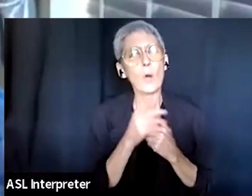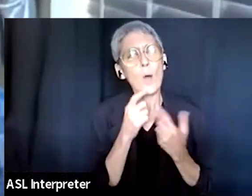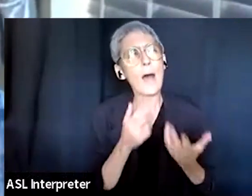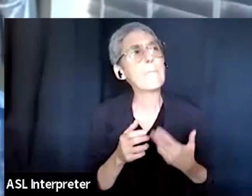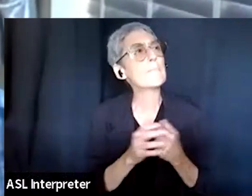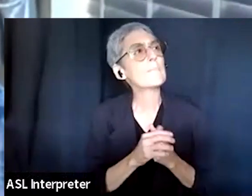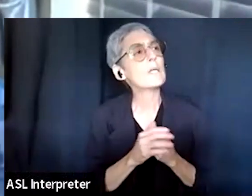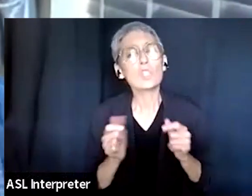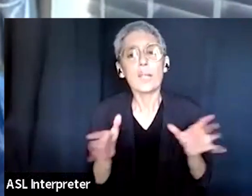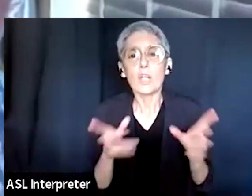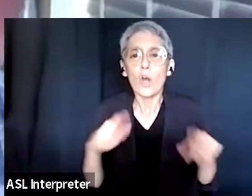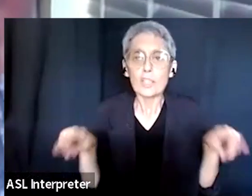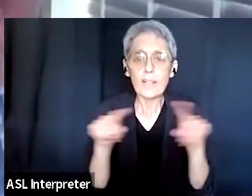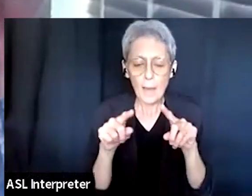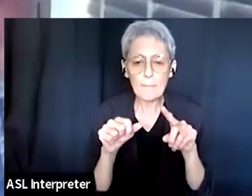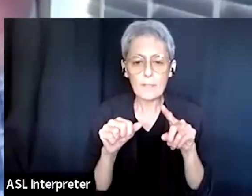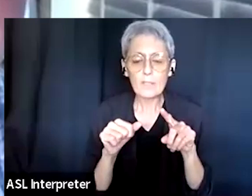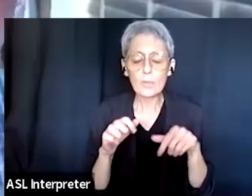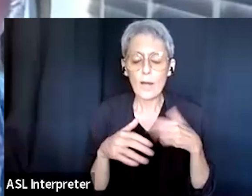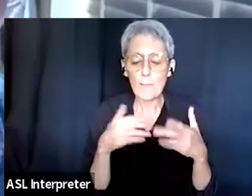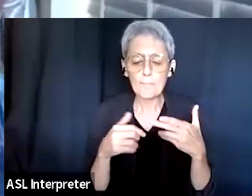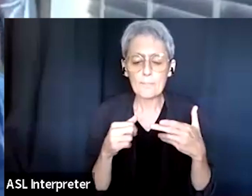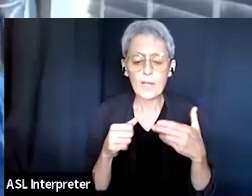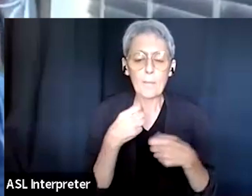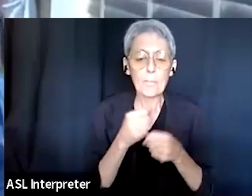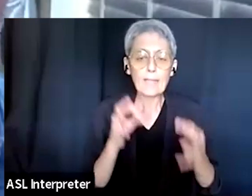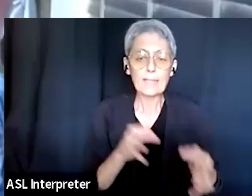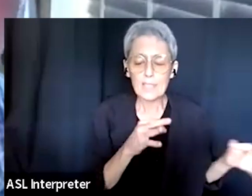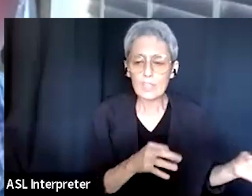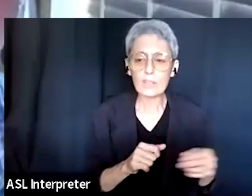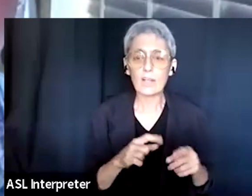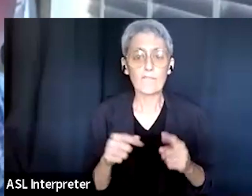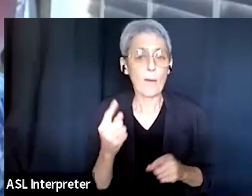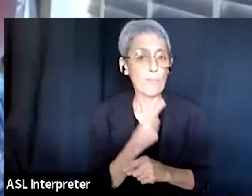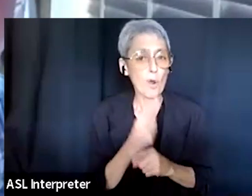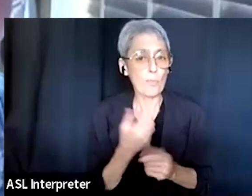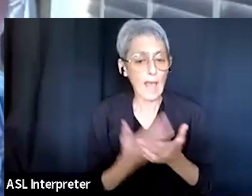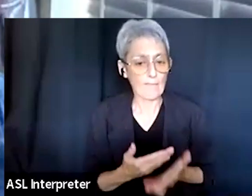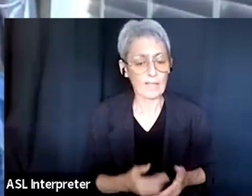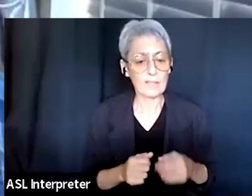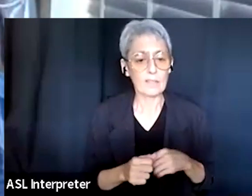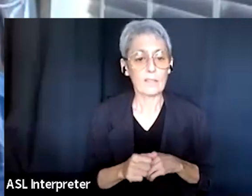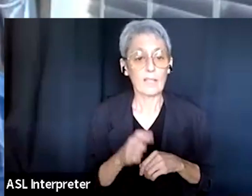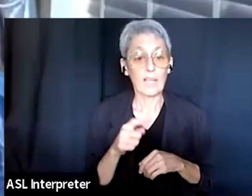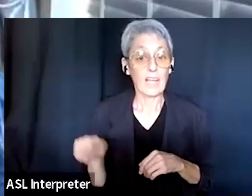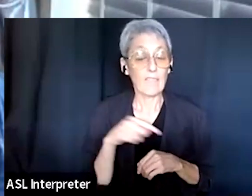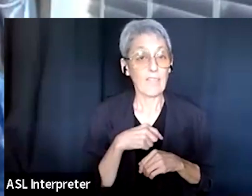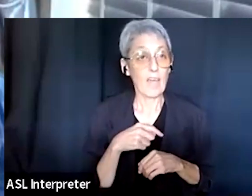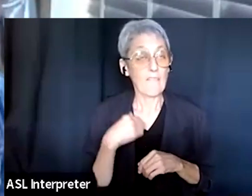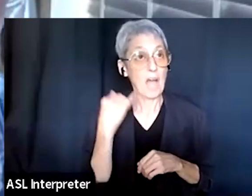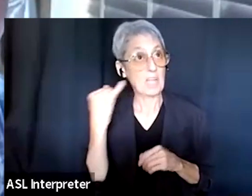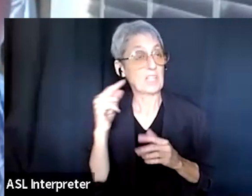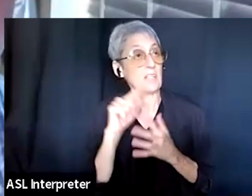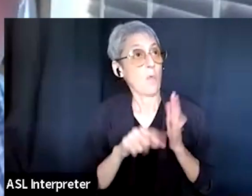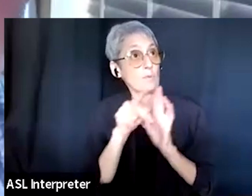to make decisions on appropriate evidence. Now, if they've got certain principles in mind, one